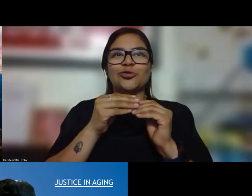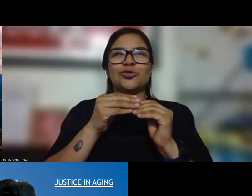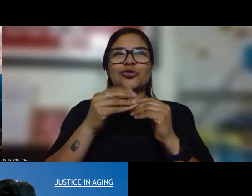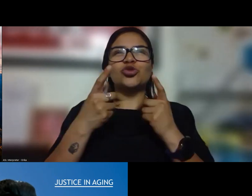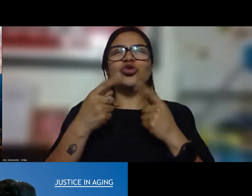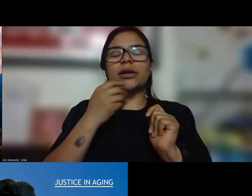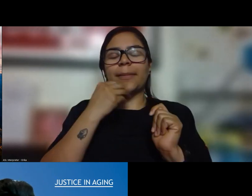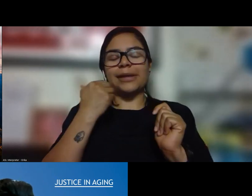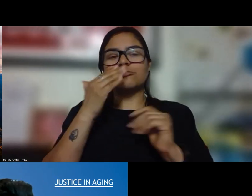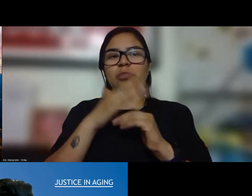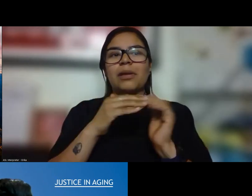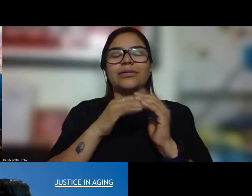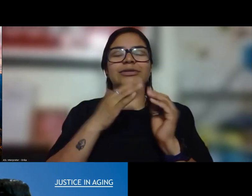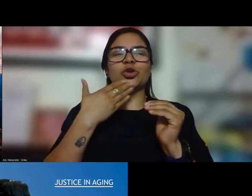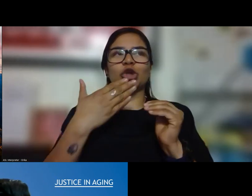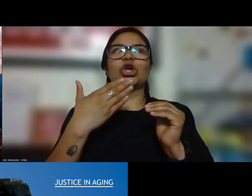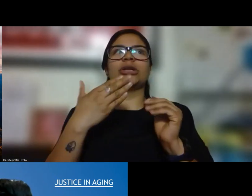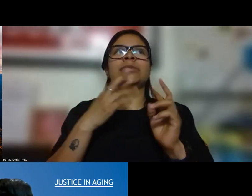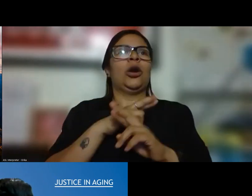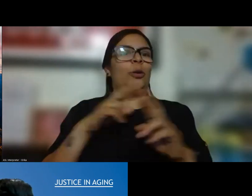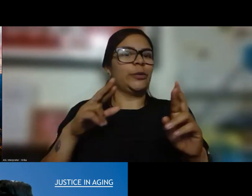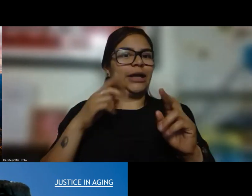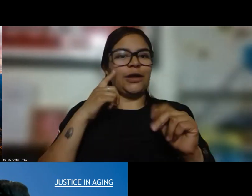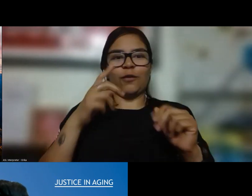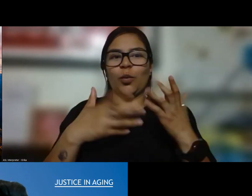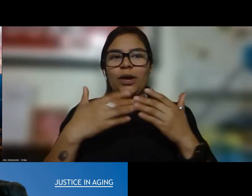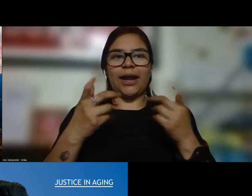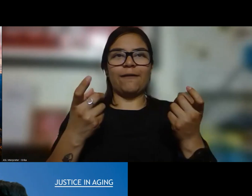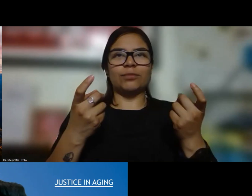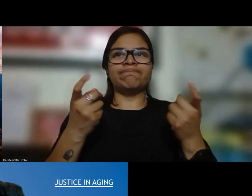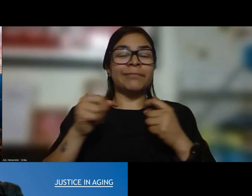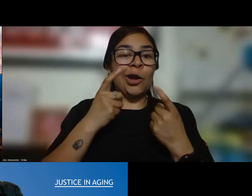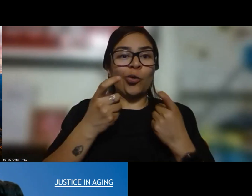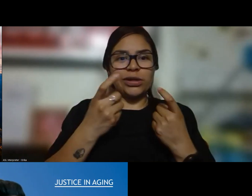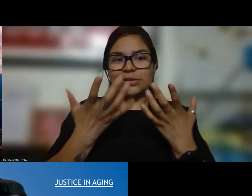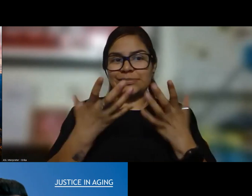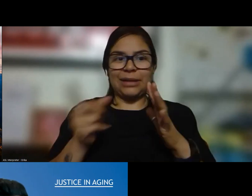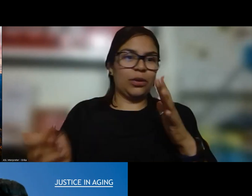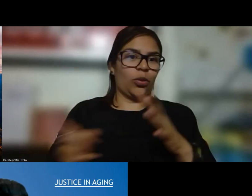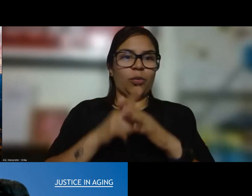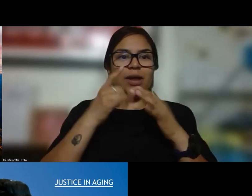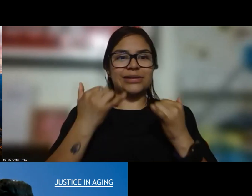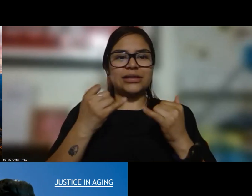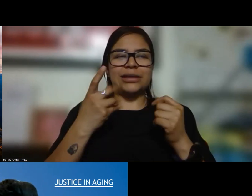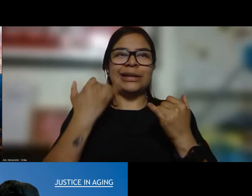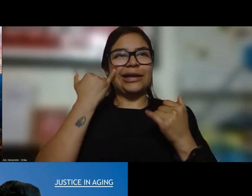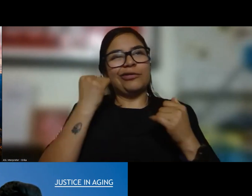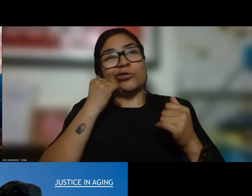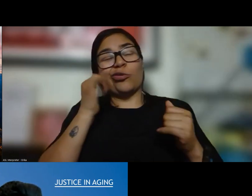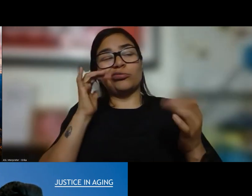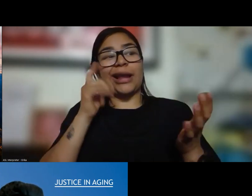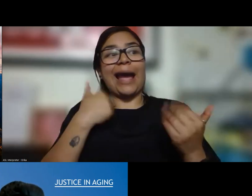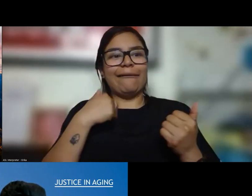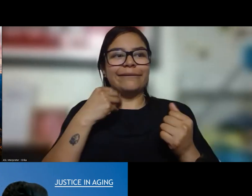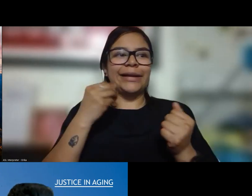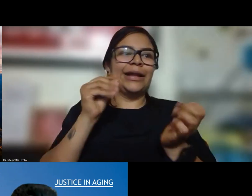and structurally with being able to address the language need for those surveys that we could not get out in paper